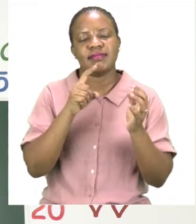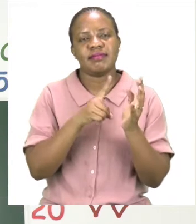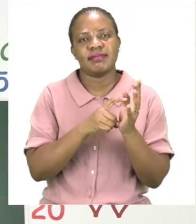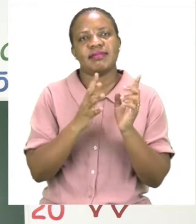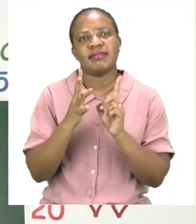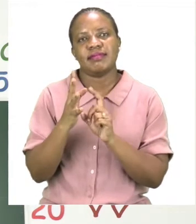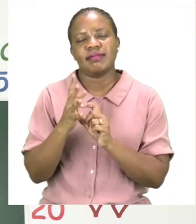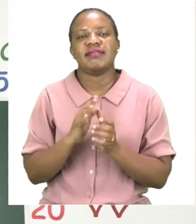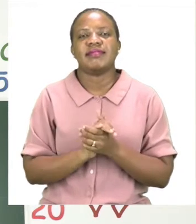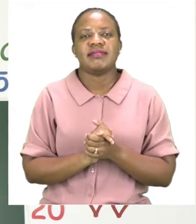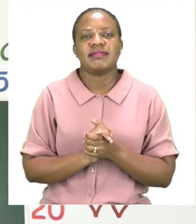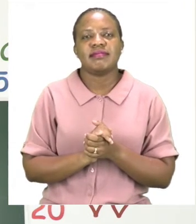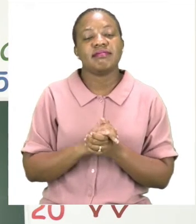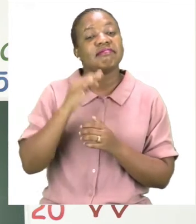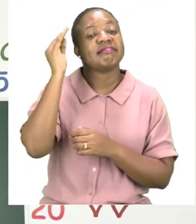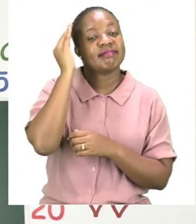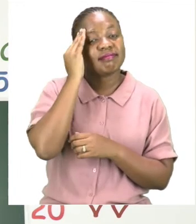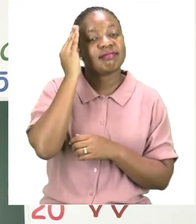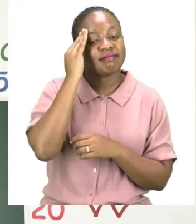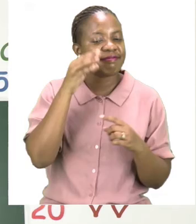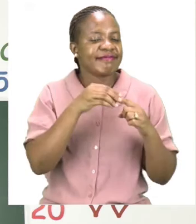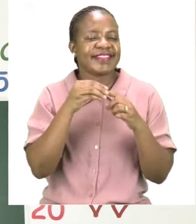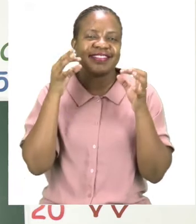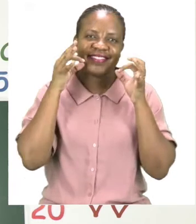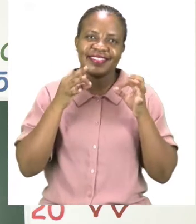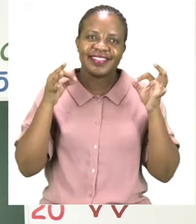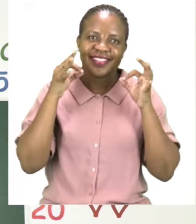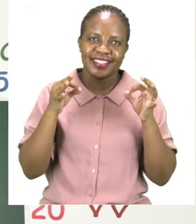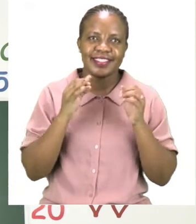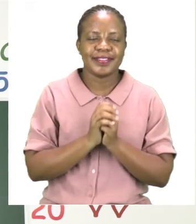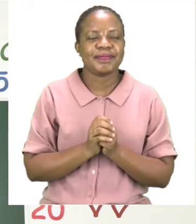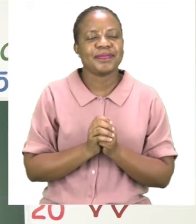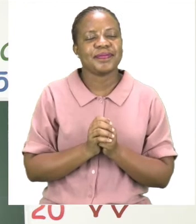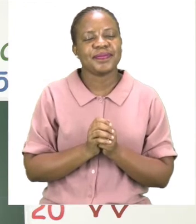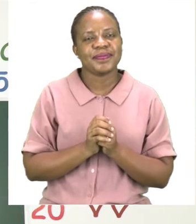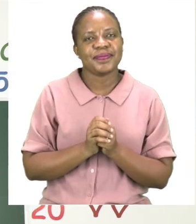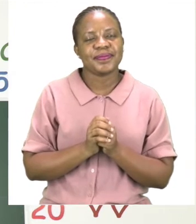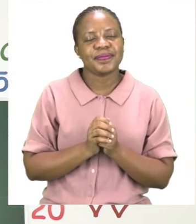sanitize. Now you know our special song, so let us sanitize while singing.